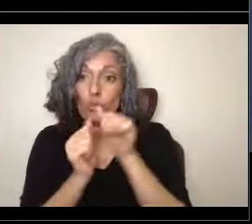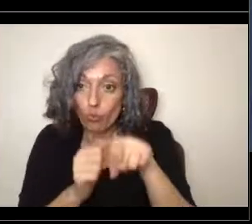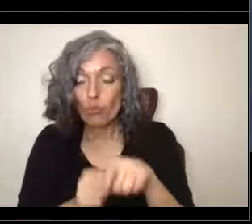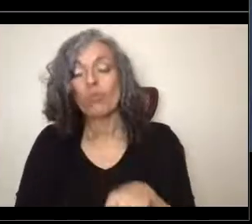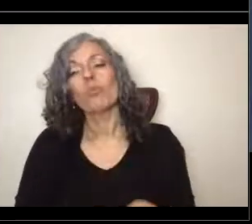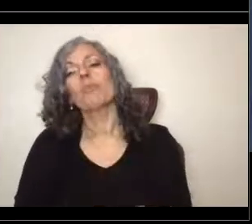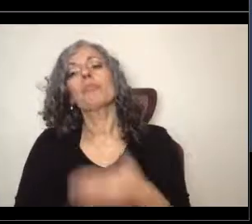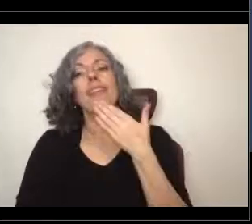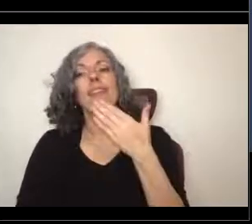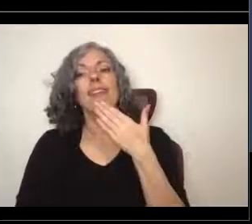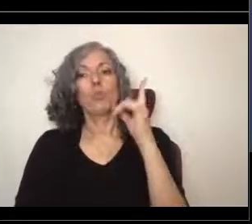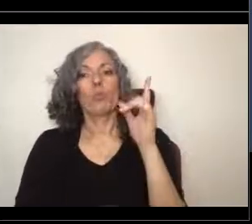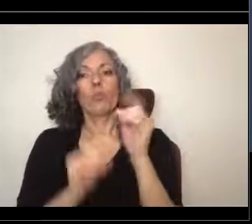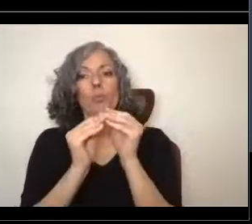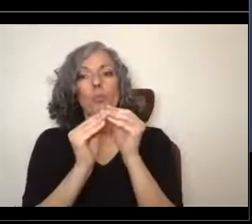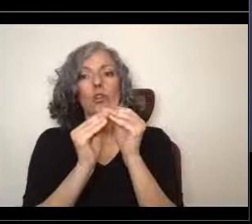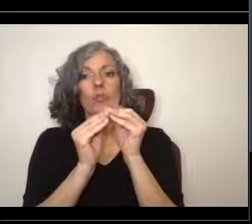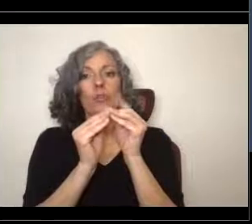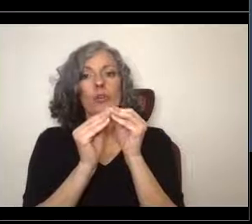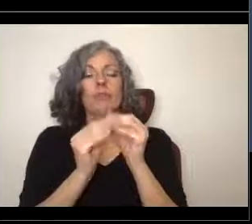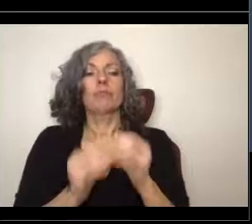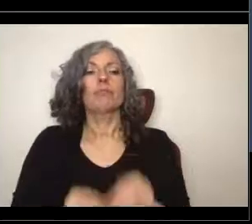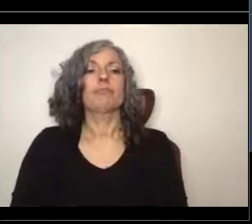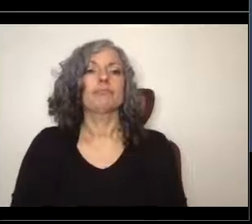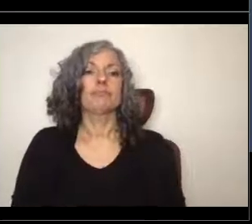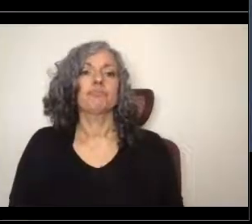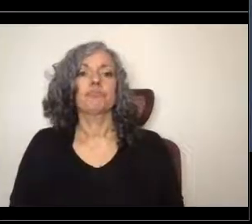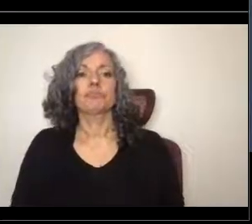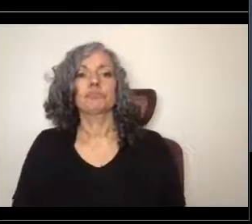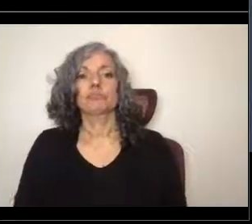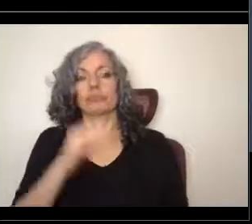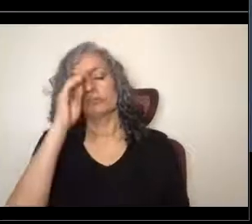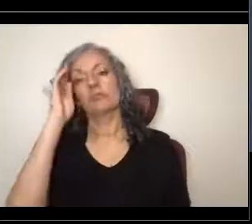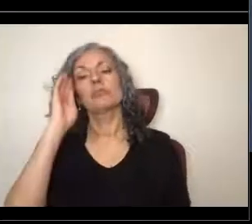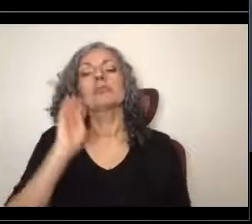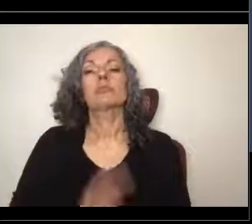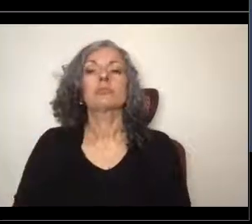One more. Up next is Norma Dahl.